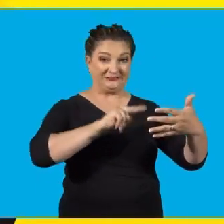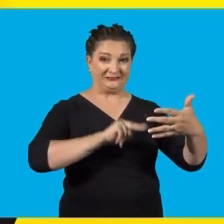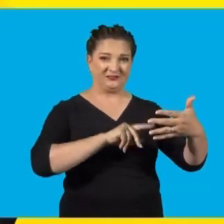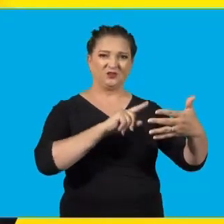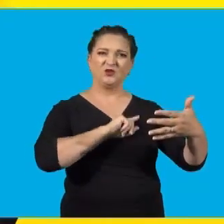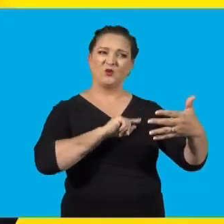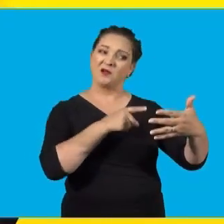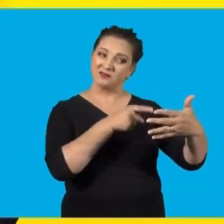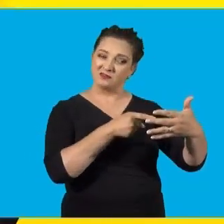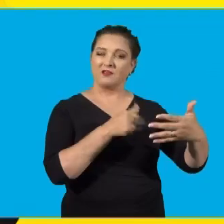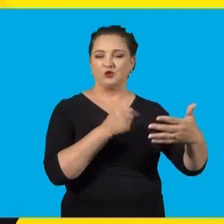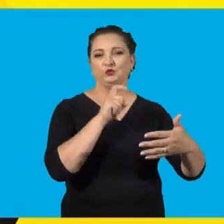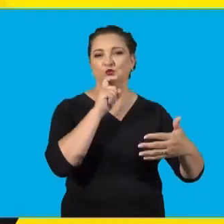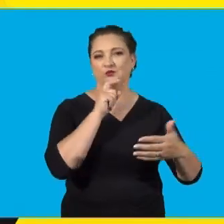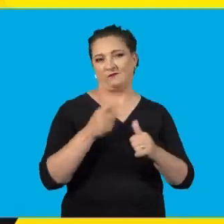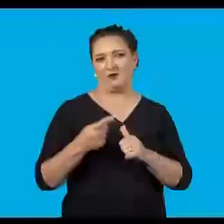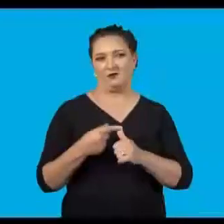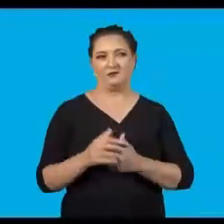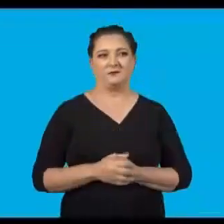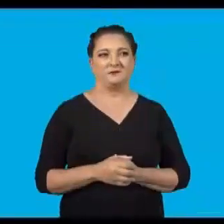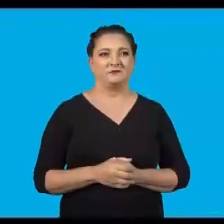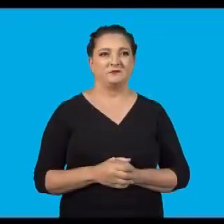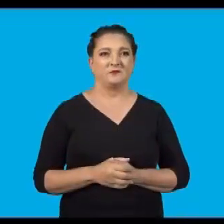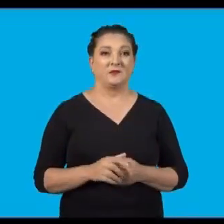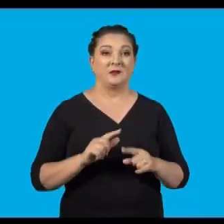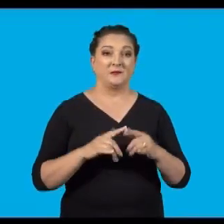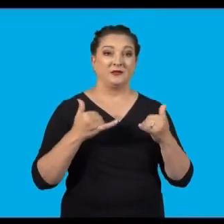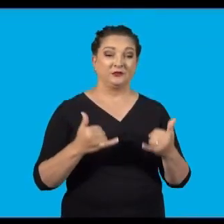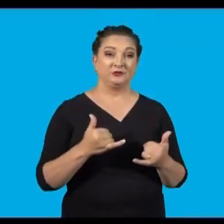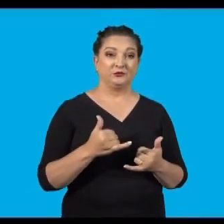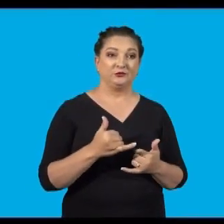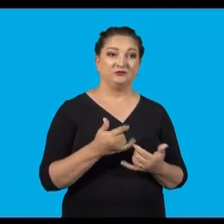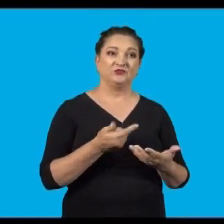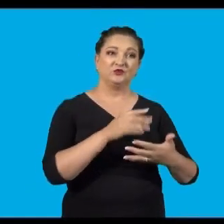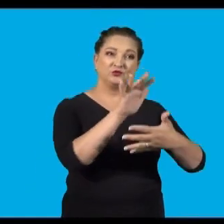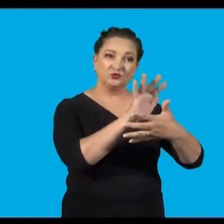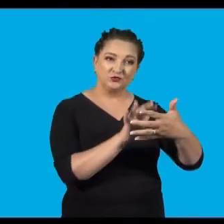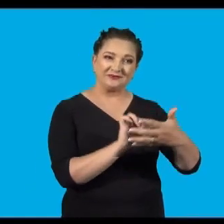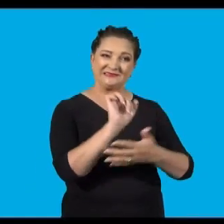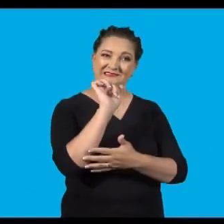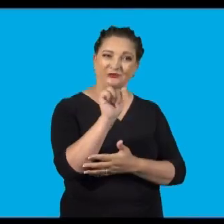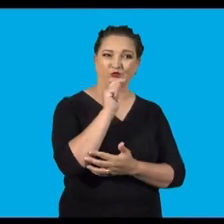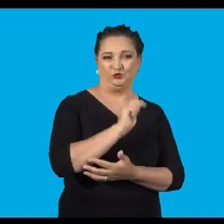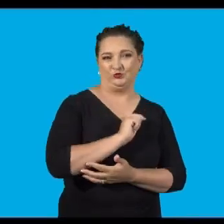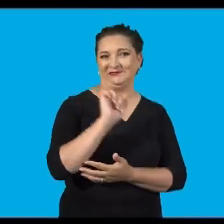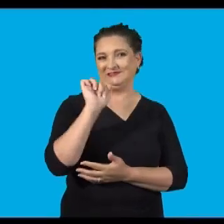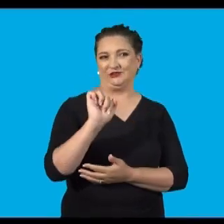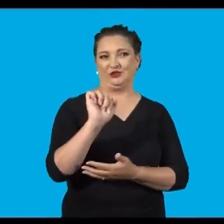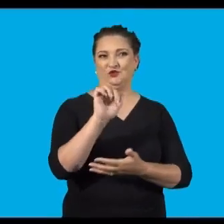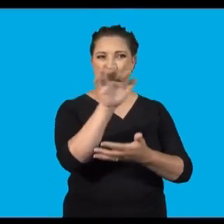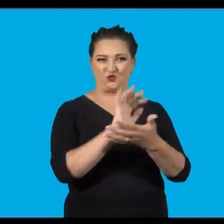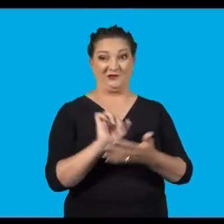going to be useful for answering the questions, all right? His truth, his story in his words.